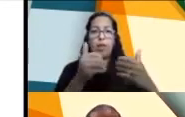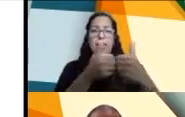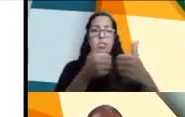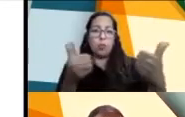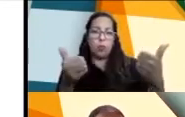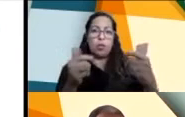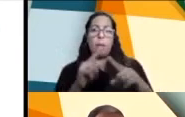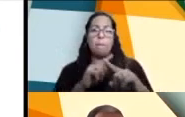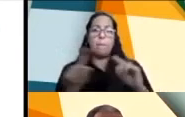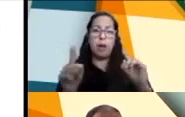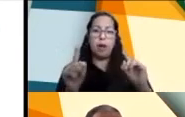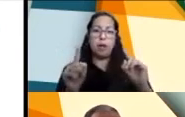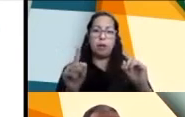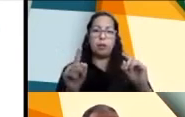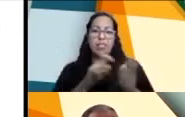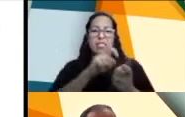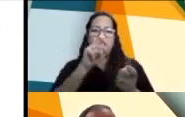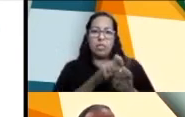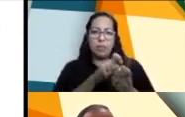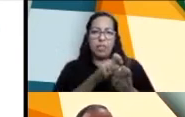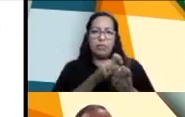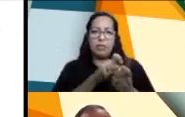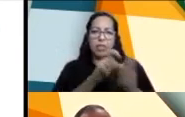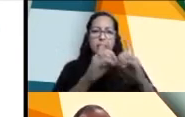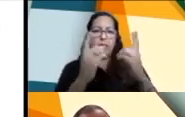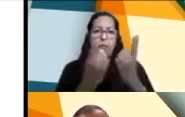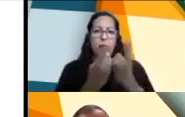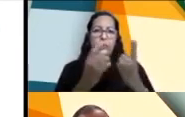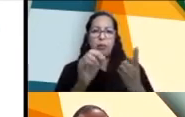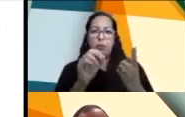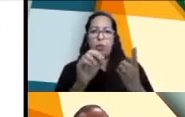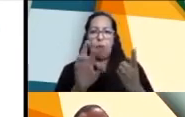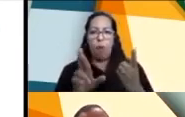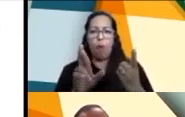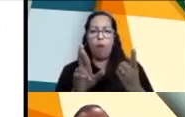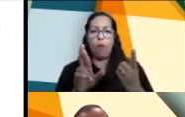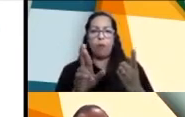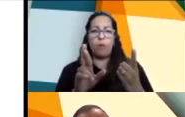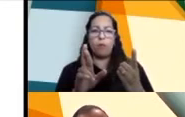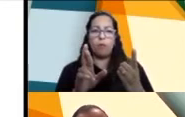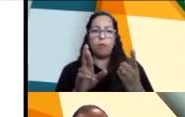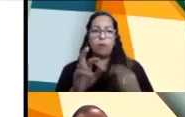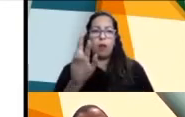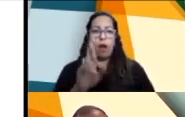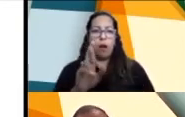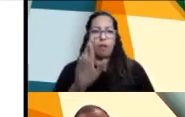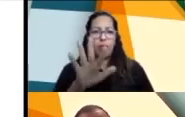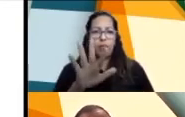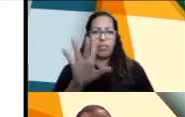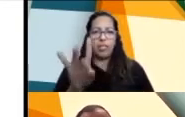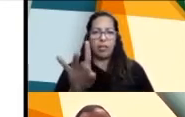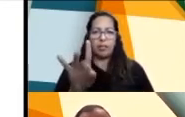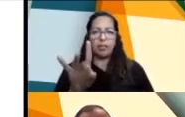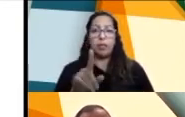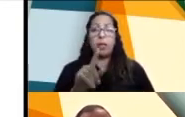to certain specific requirements of Part 58. And those that are not subject